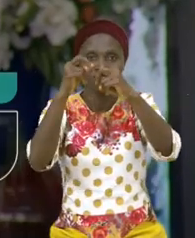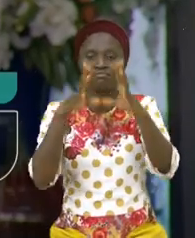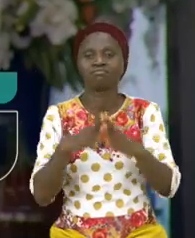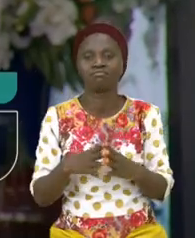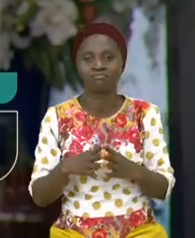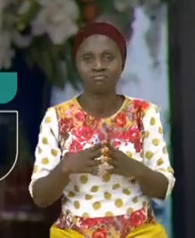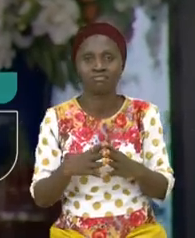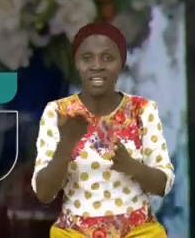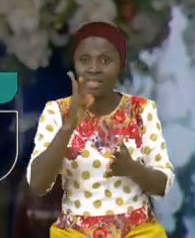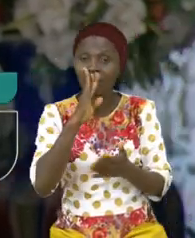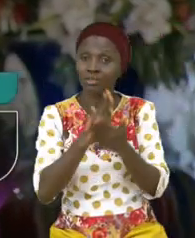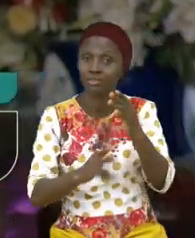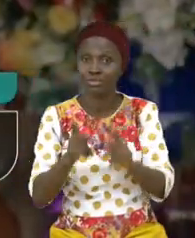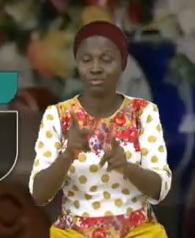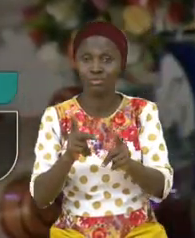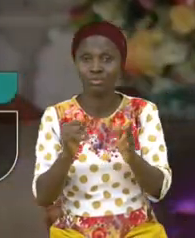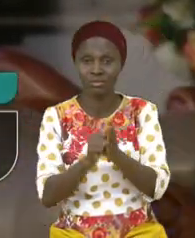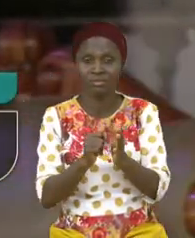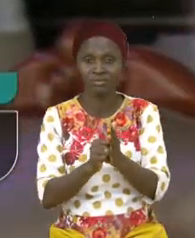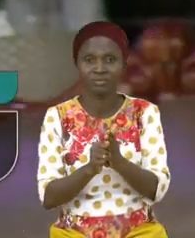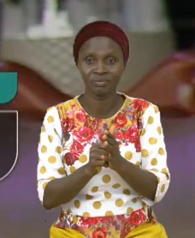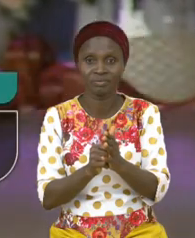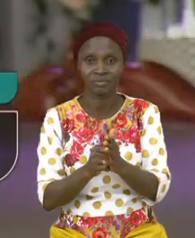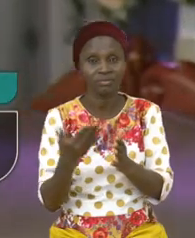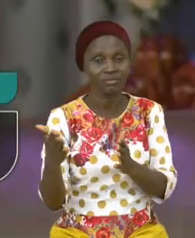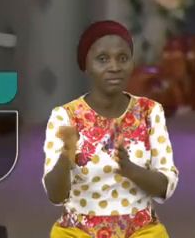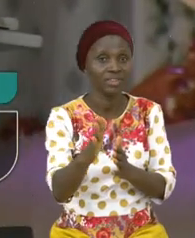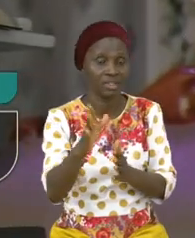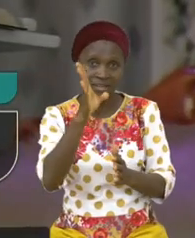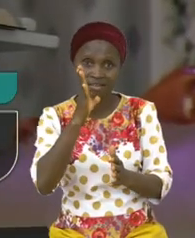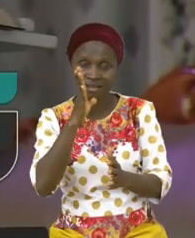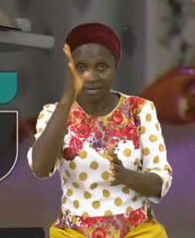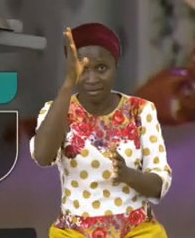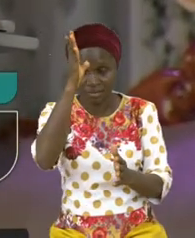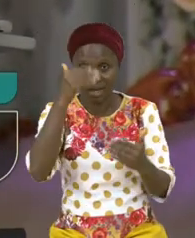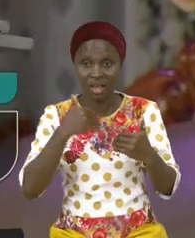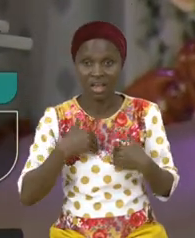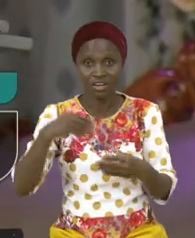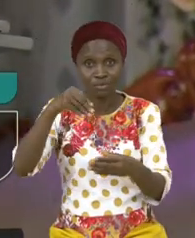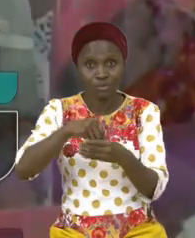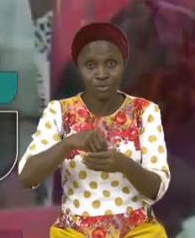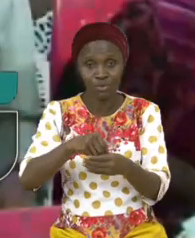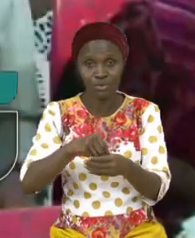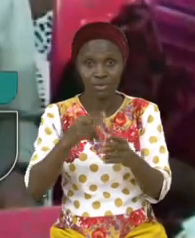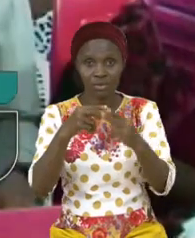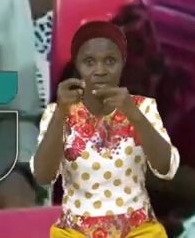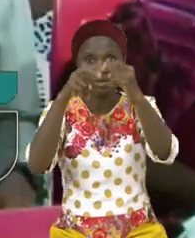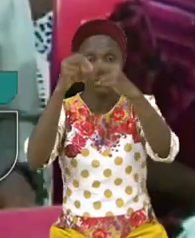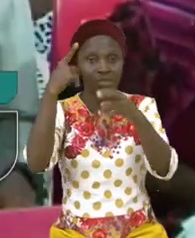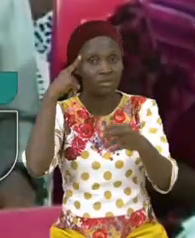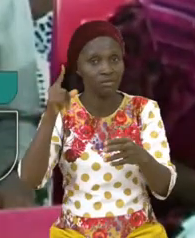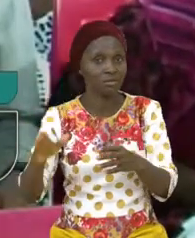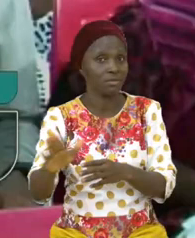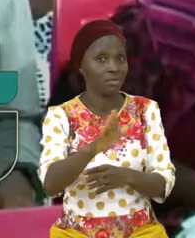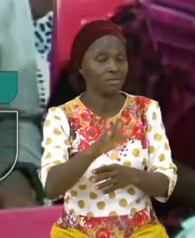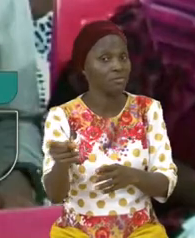people, their father, their mother, have put a ladder for them on the wall. And